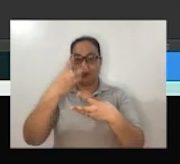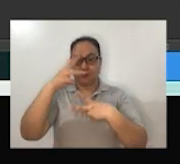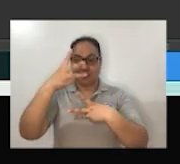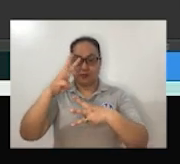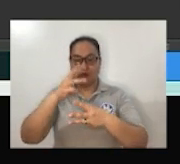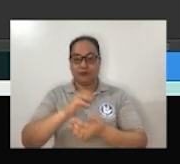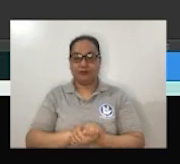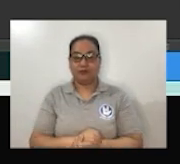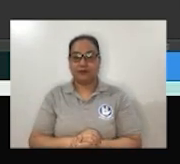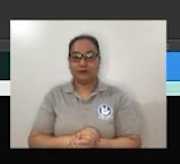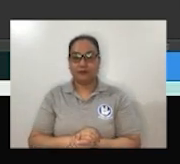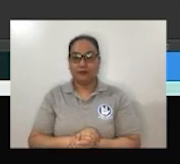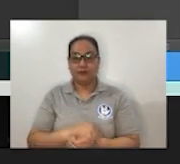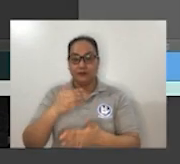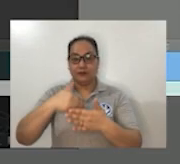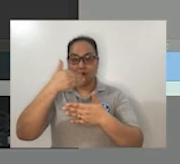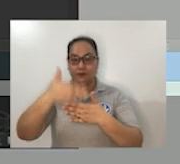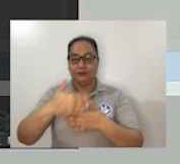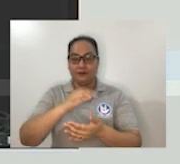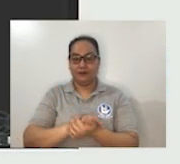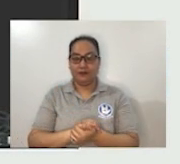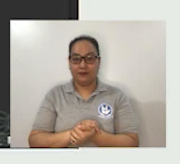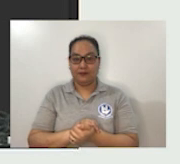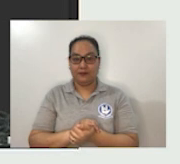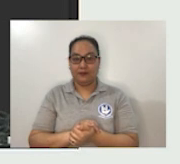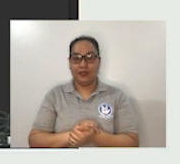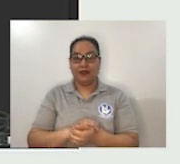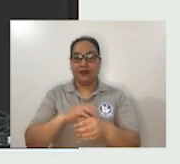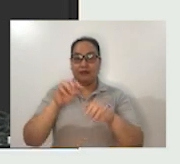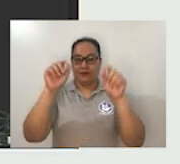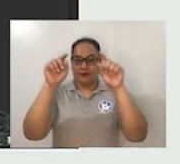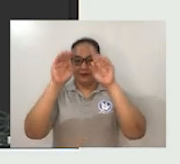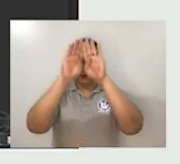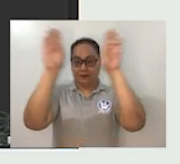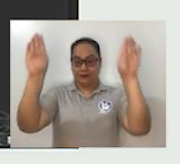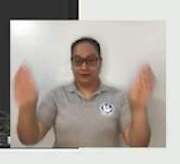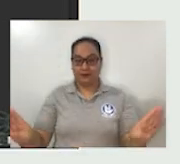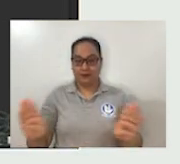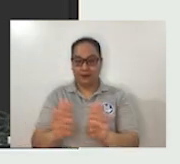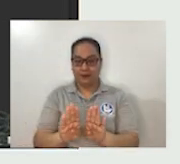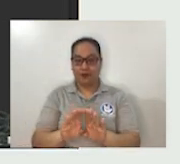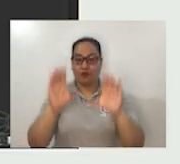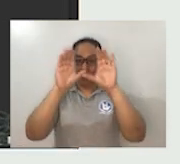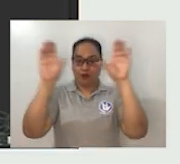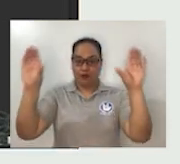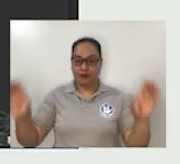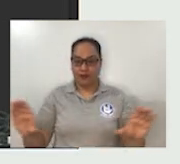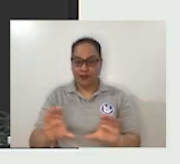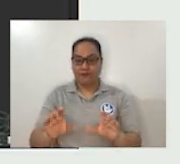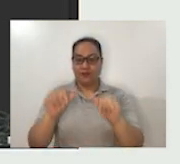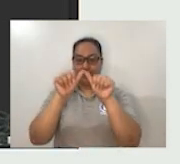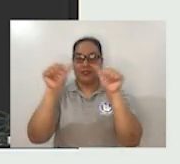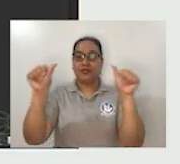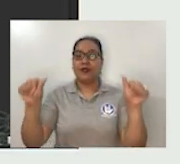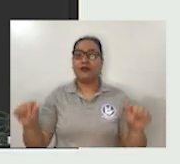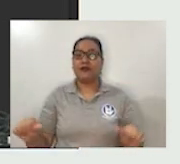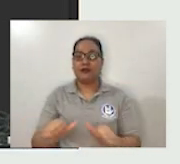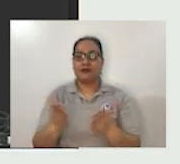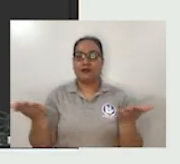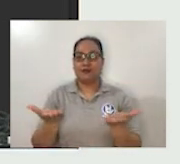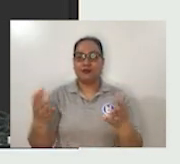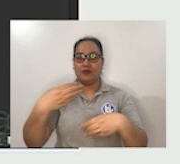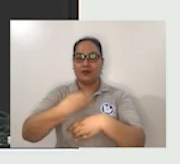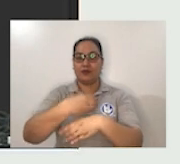window. Next, this is the canvas, the area where you create or